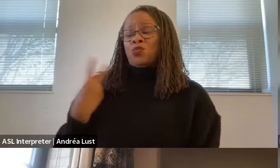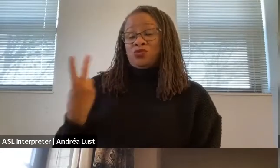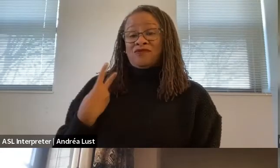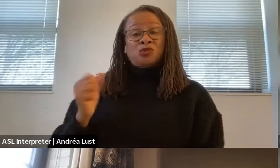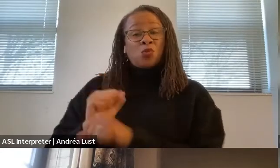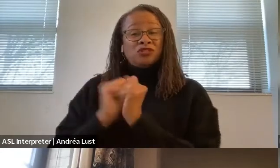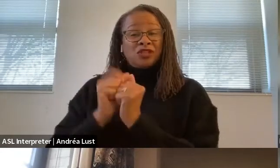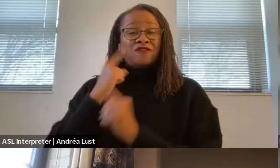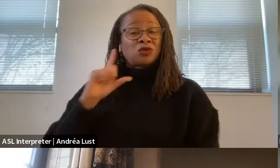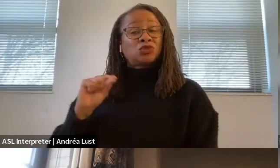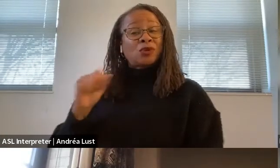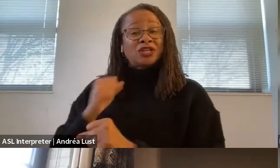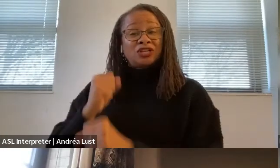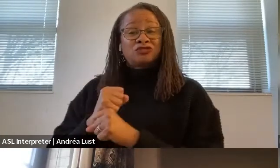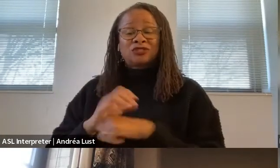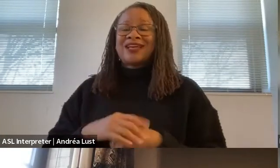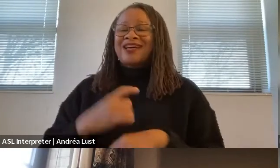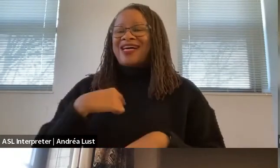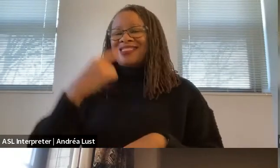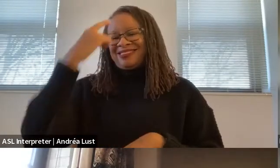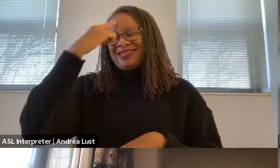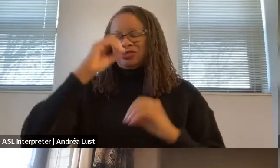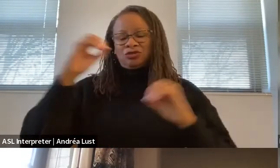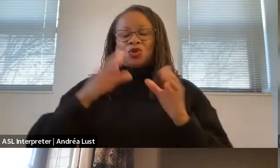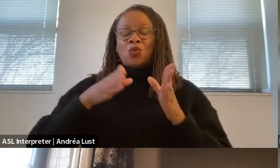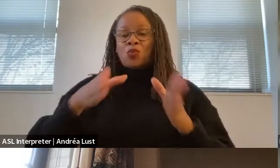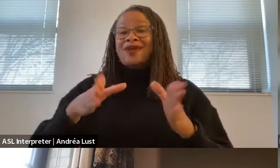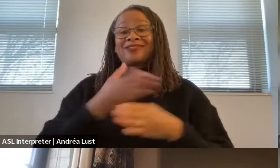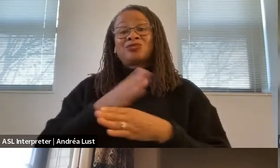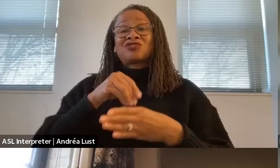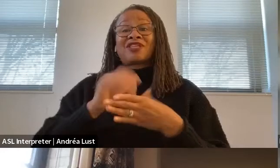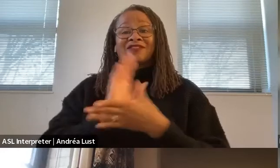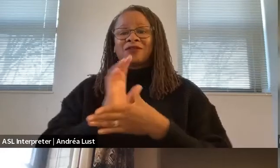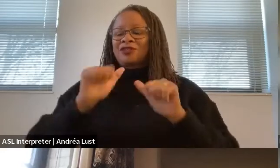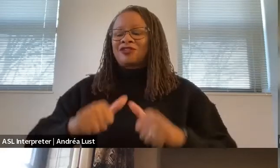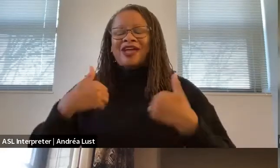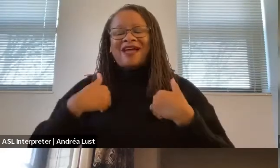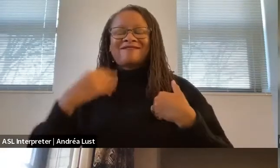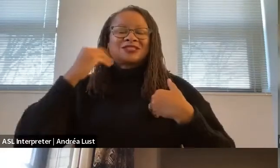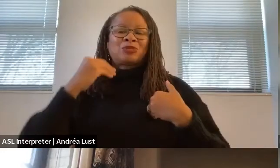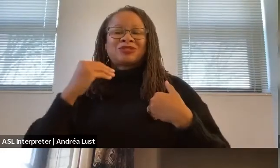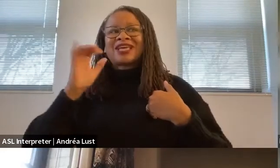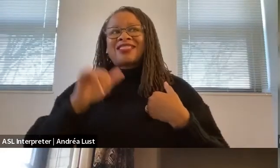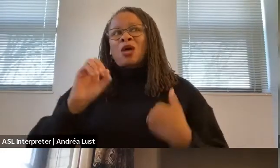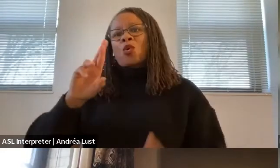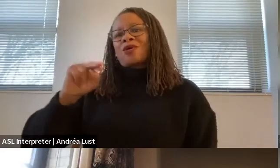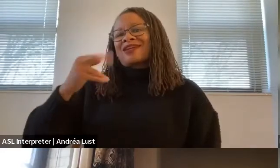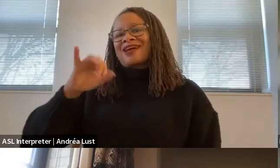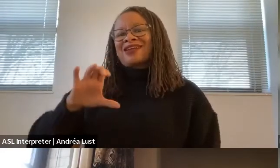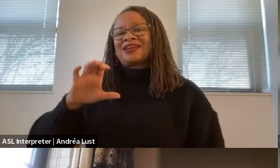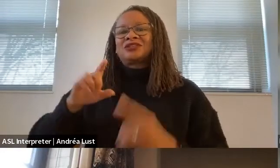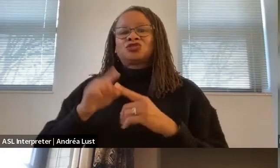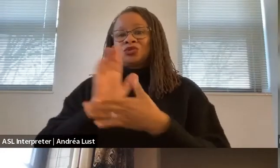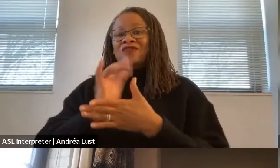I think there's no way the music on this film could have been that organic to the film if we hadn't had that